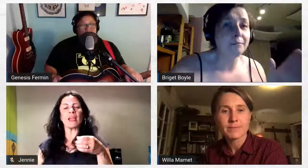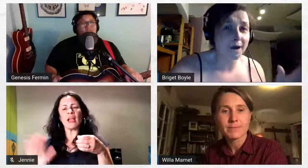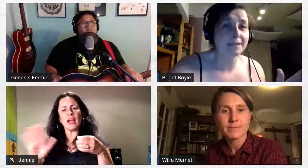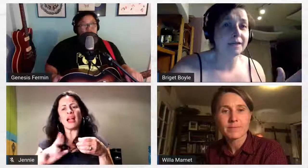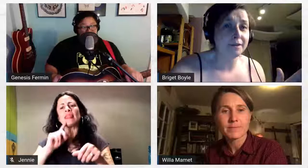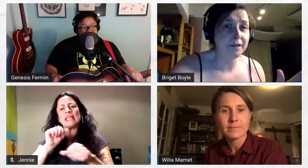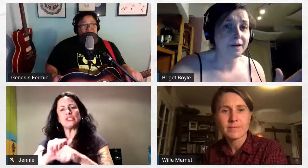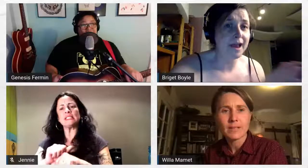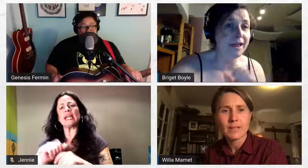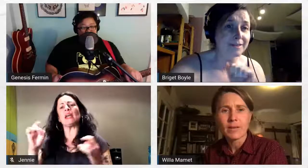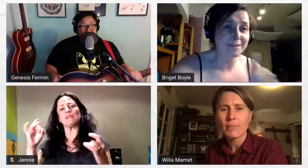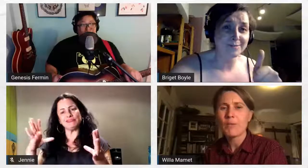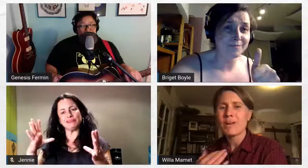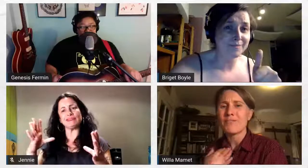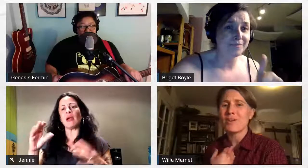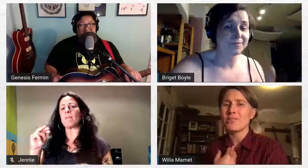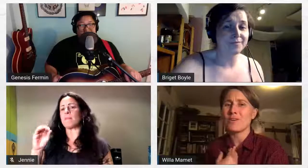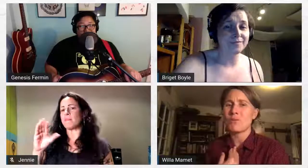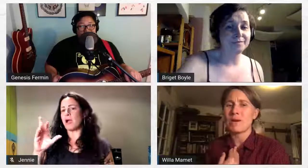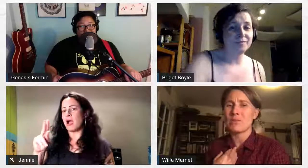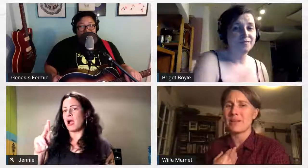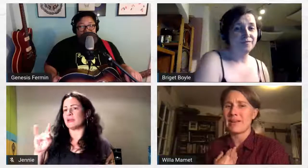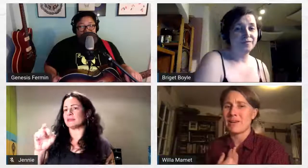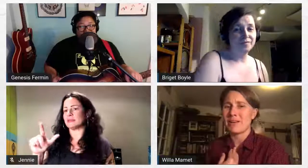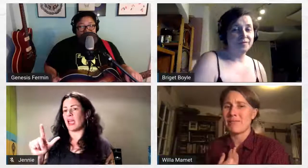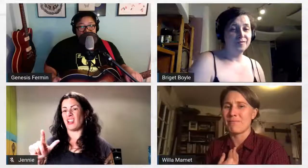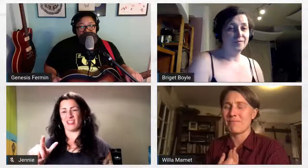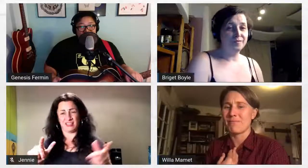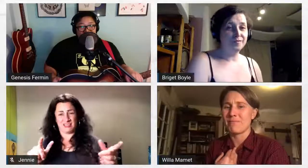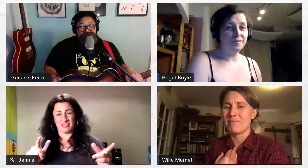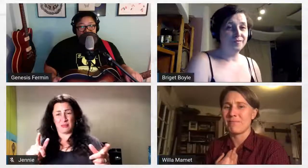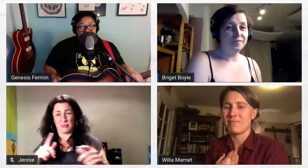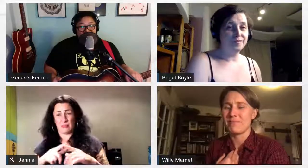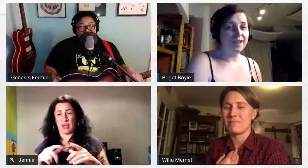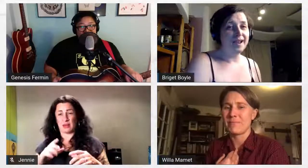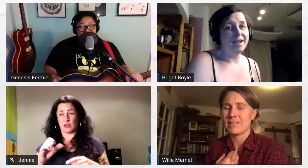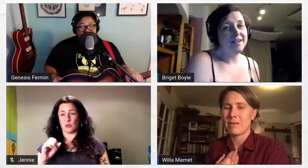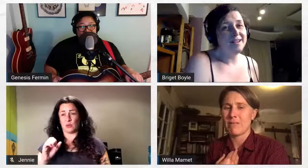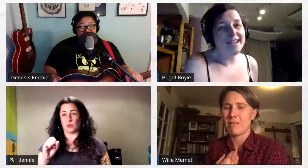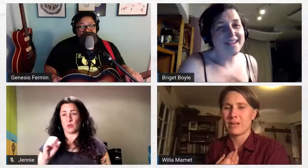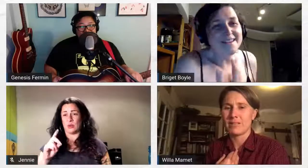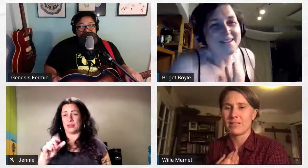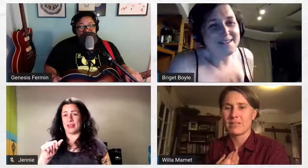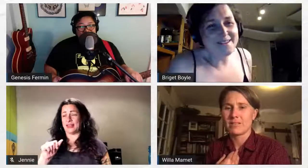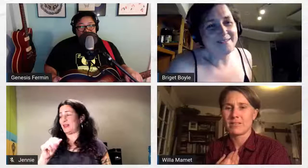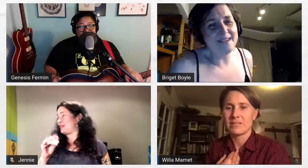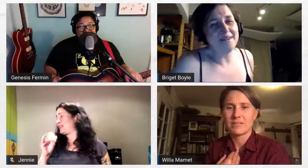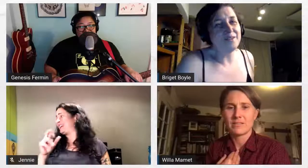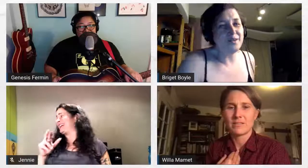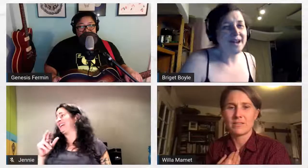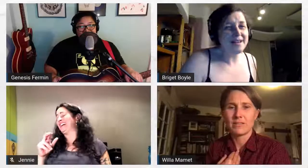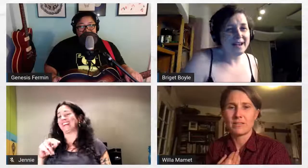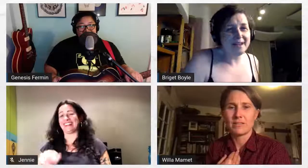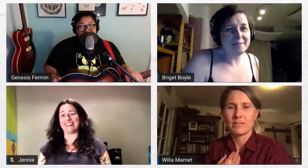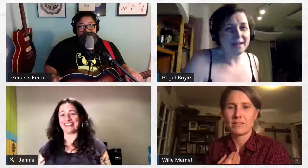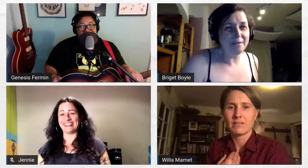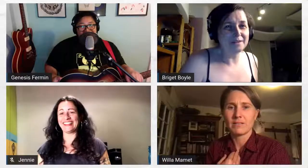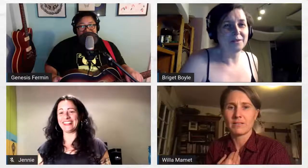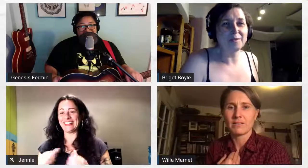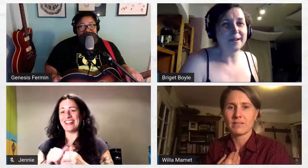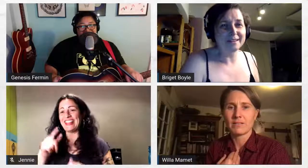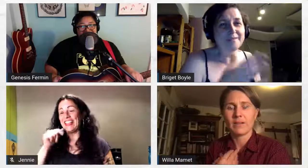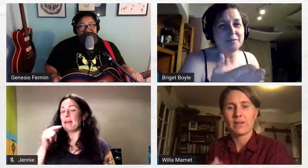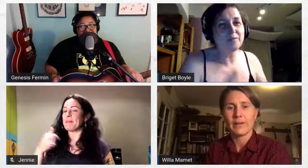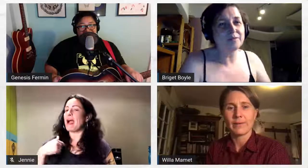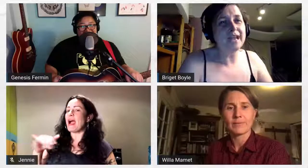legit mocktail there. And what if you're a soda water with lime kind of lesbo over here? Yeah, no, I am that way